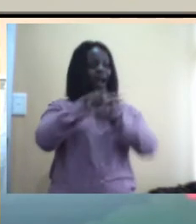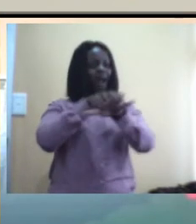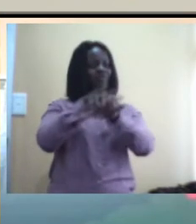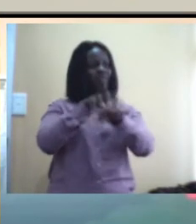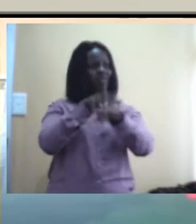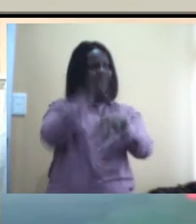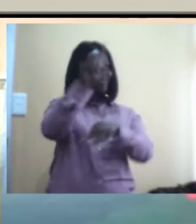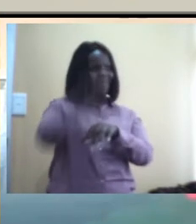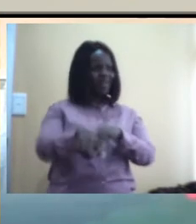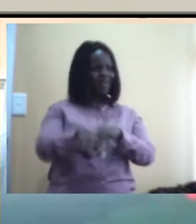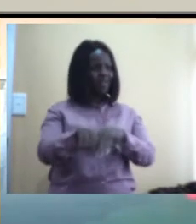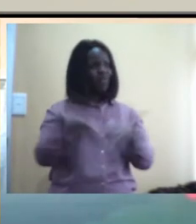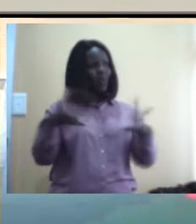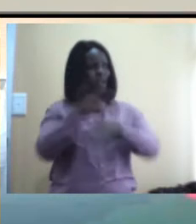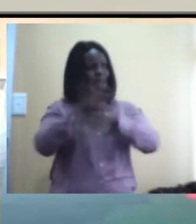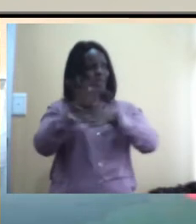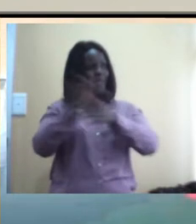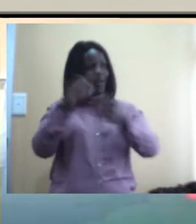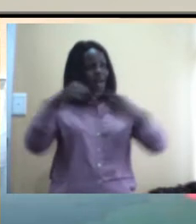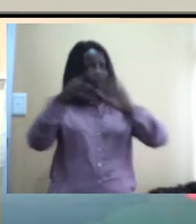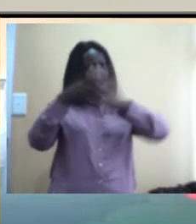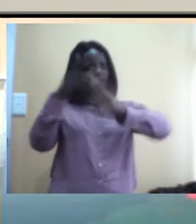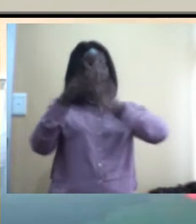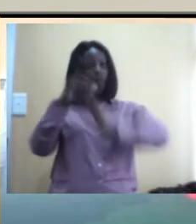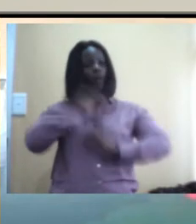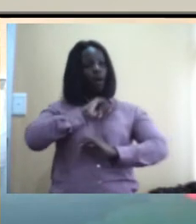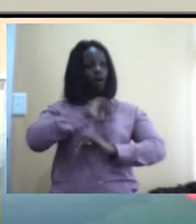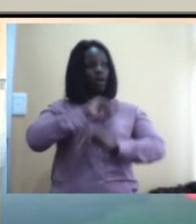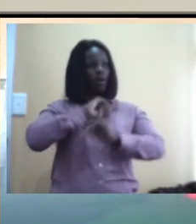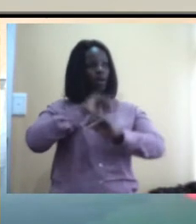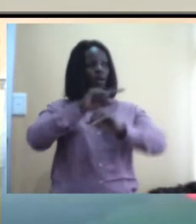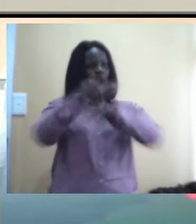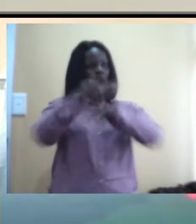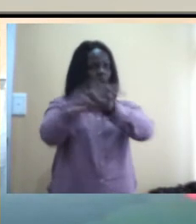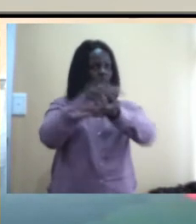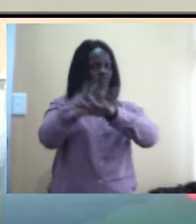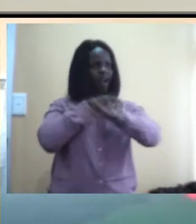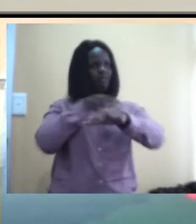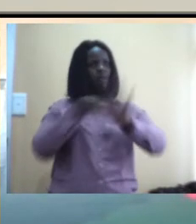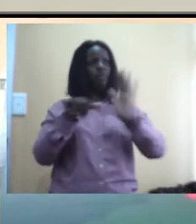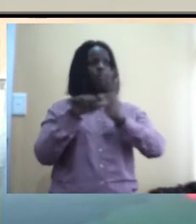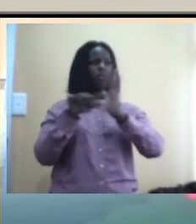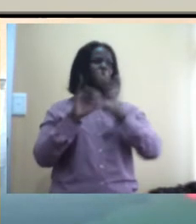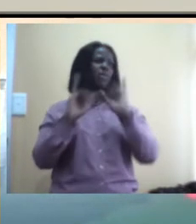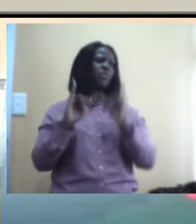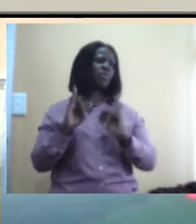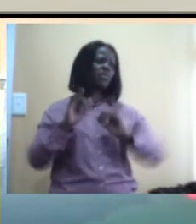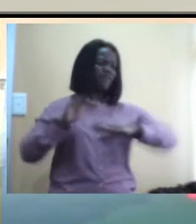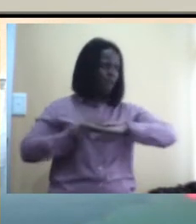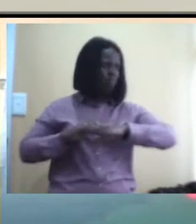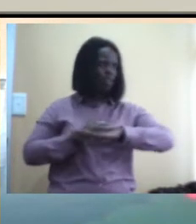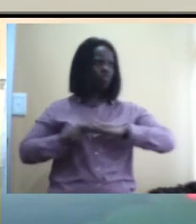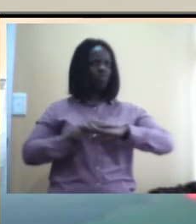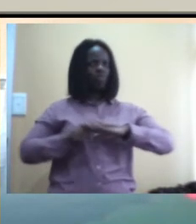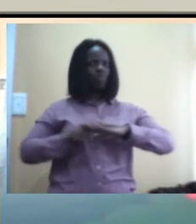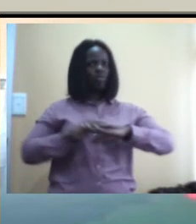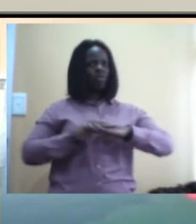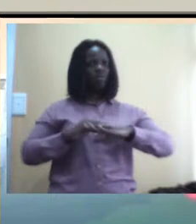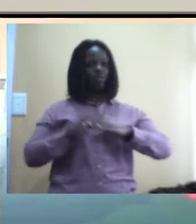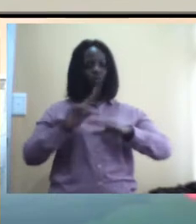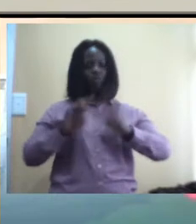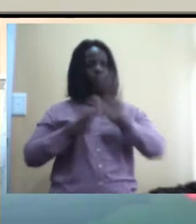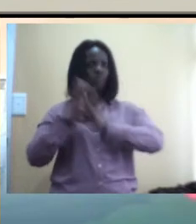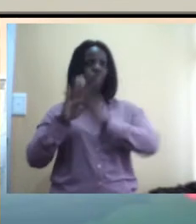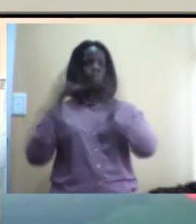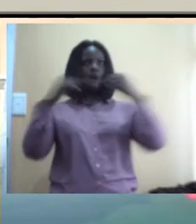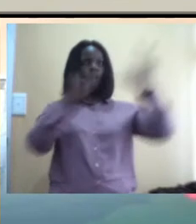our developmental planning, for agriculture is the foundation of our progress." I